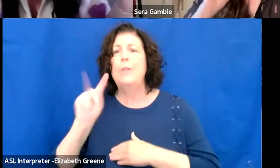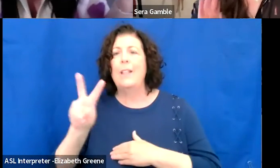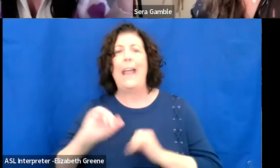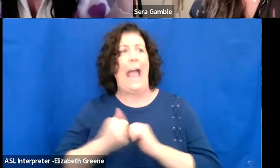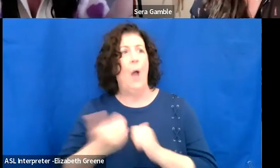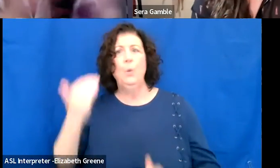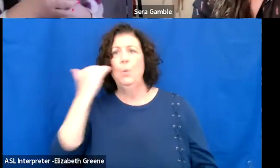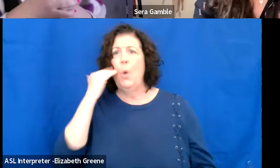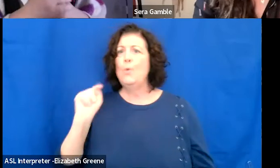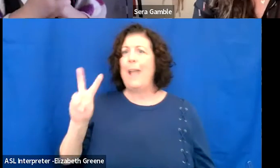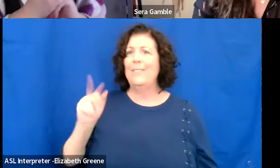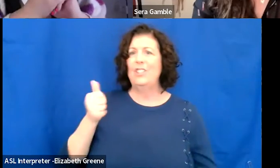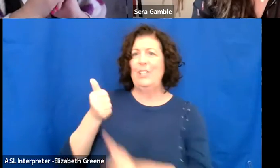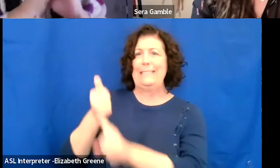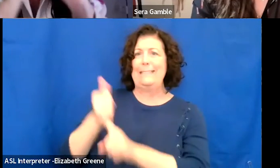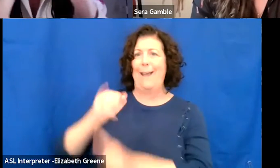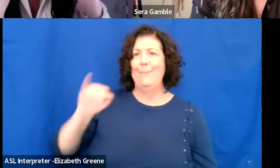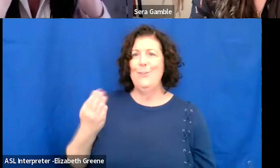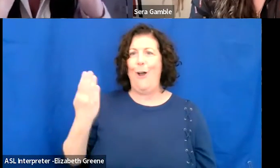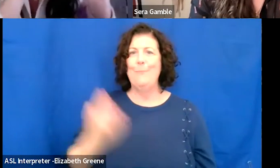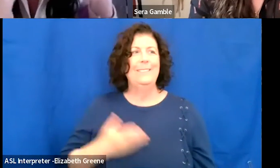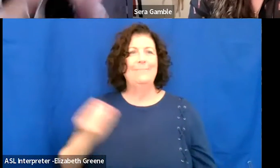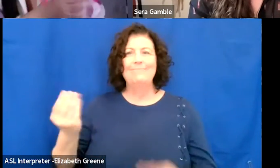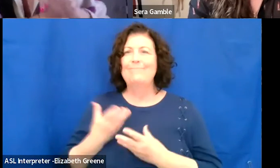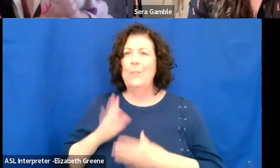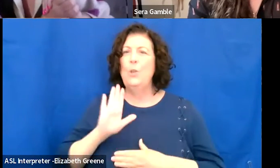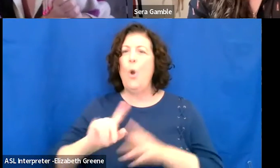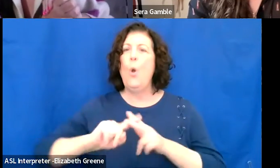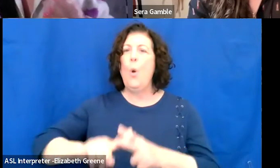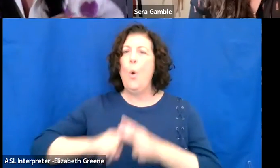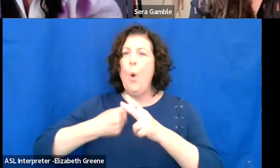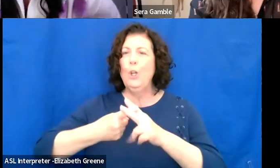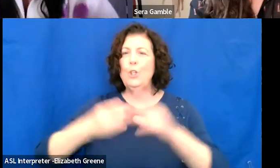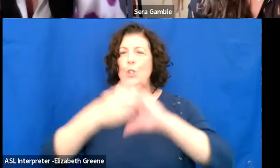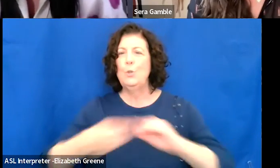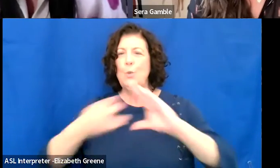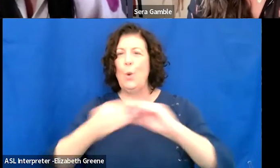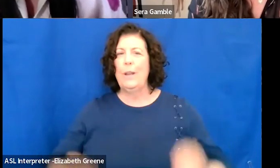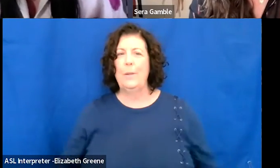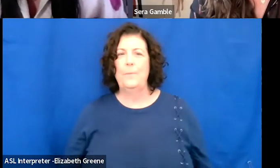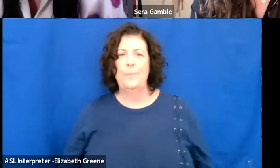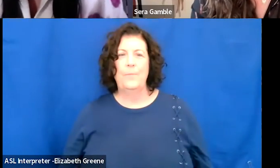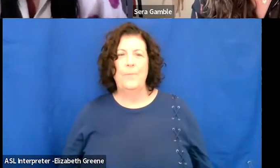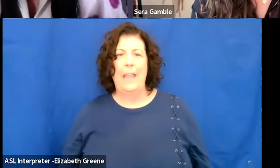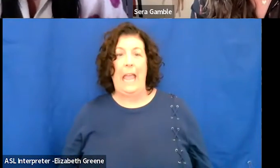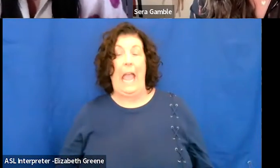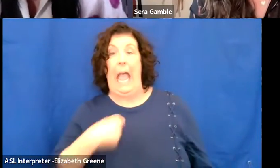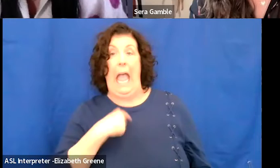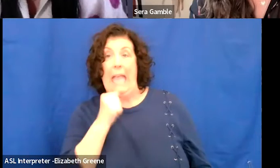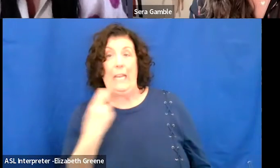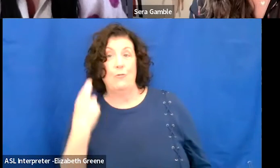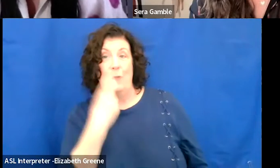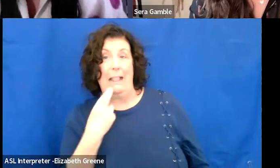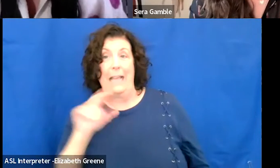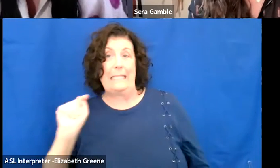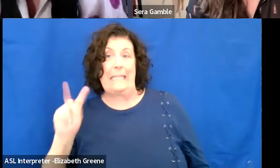a job. Give us the origin story. I did not know TV was really a job when I was growing